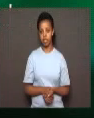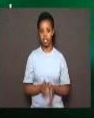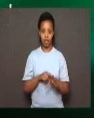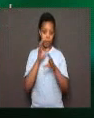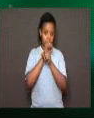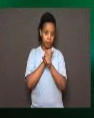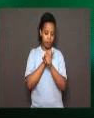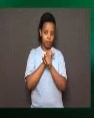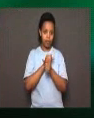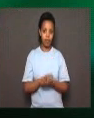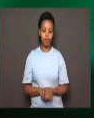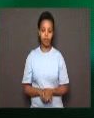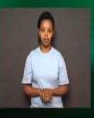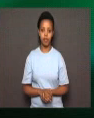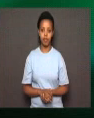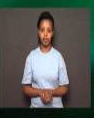Time's up.